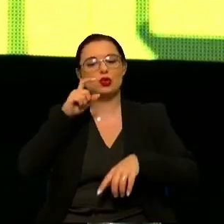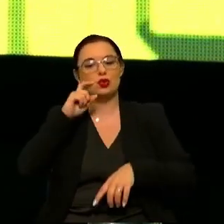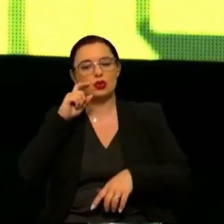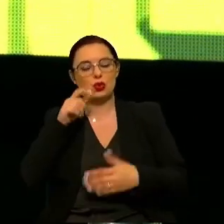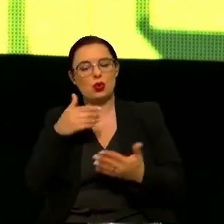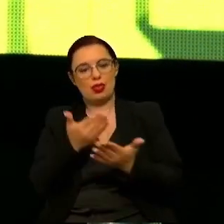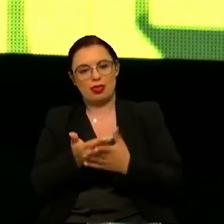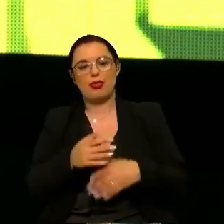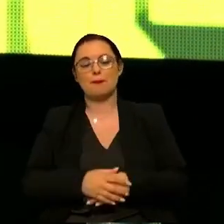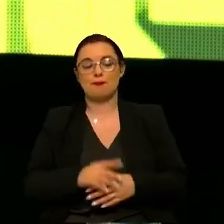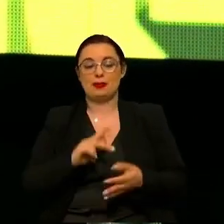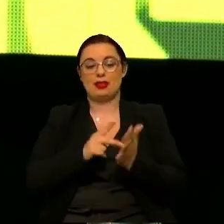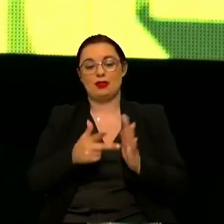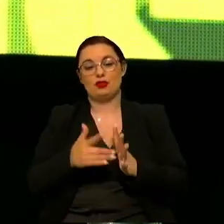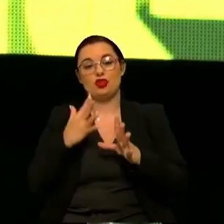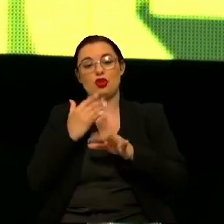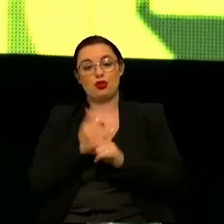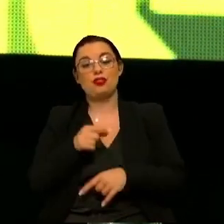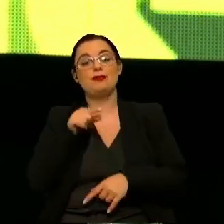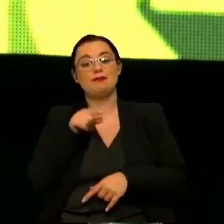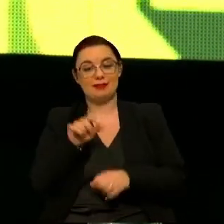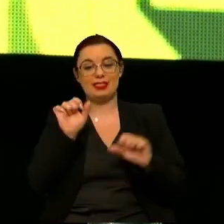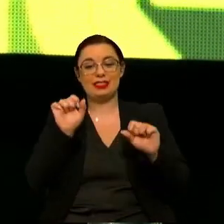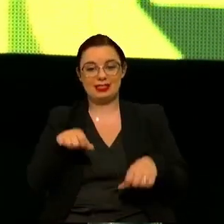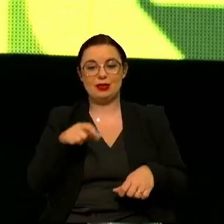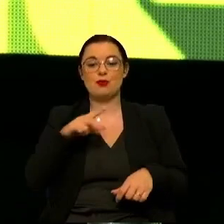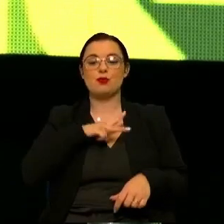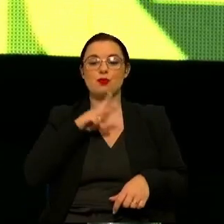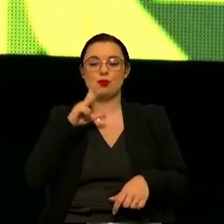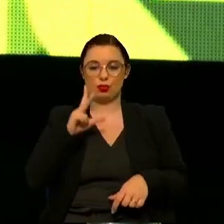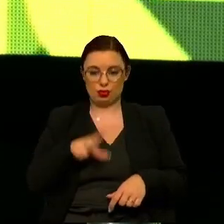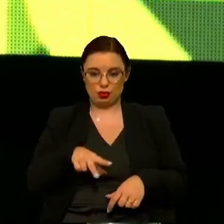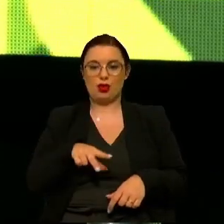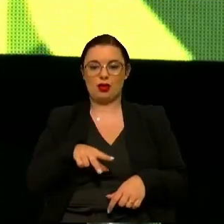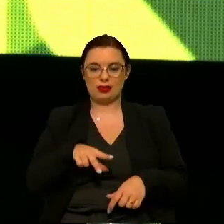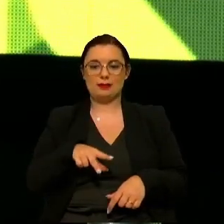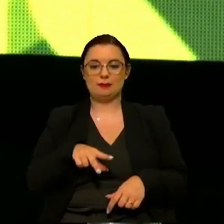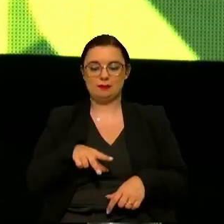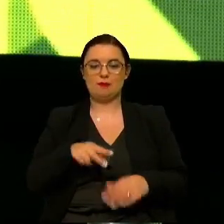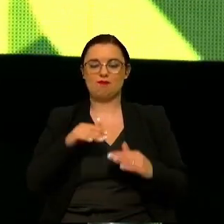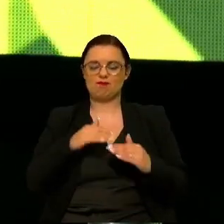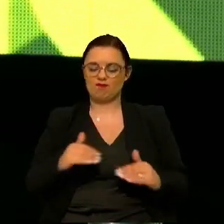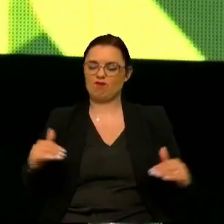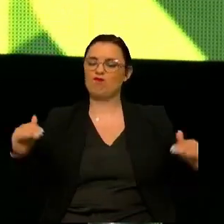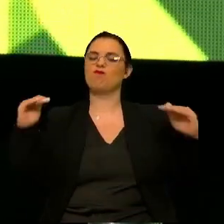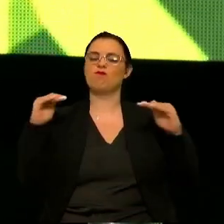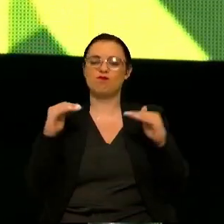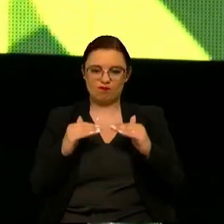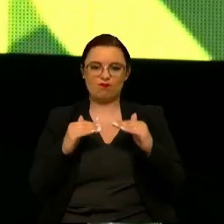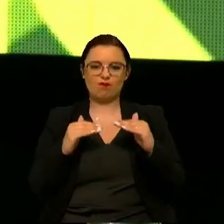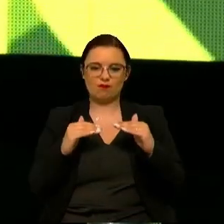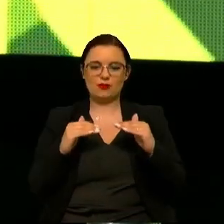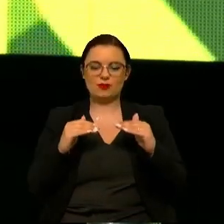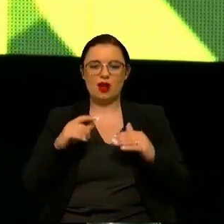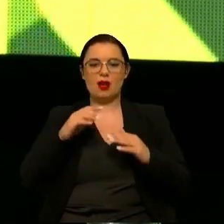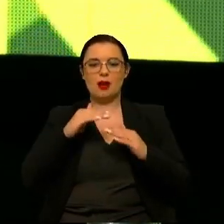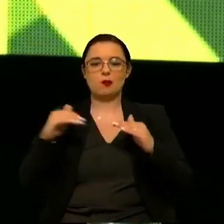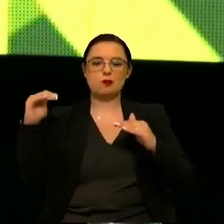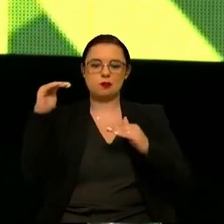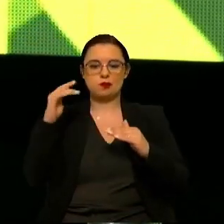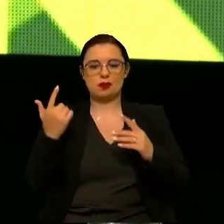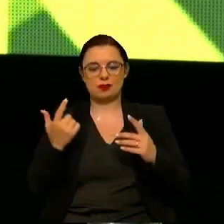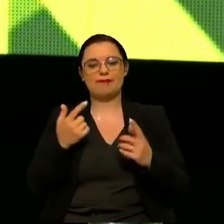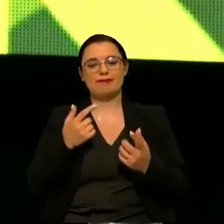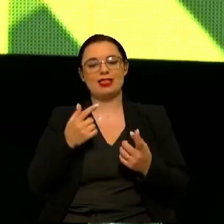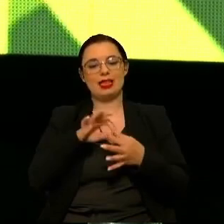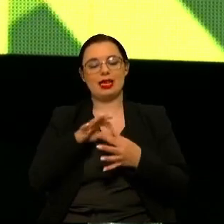secure network, secure information, secure technology. And then Portugal will be at